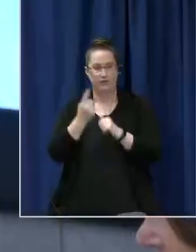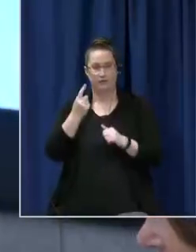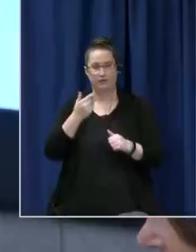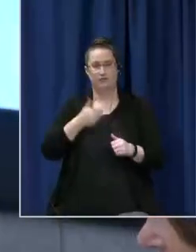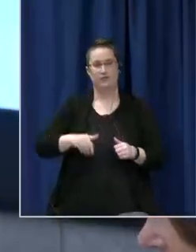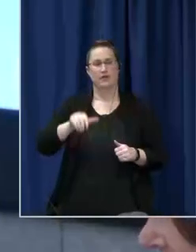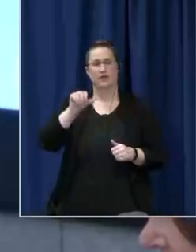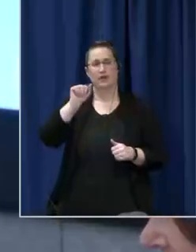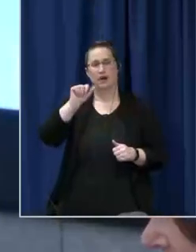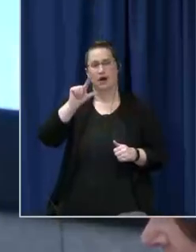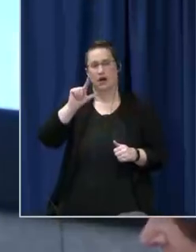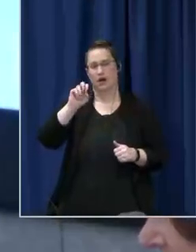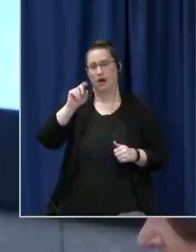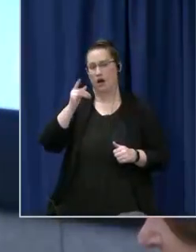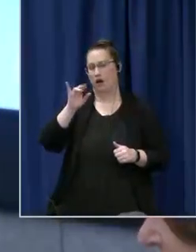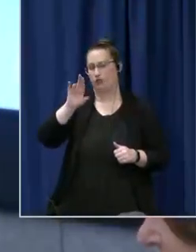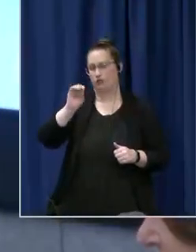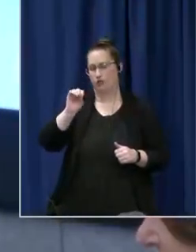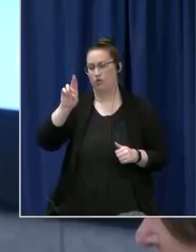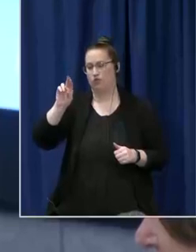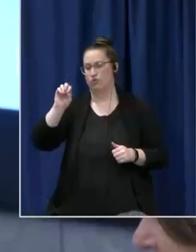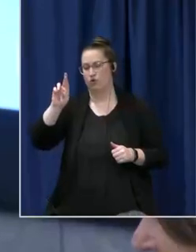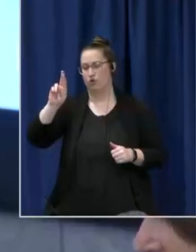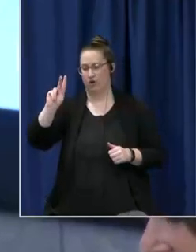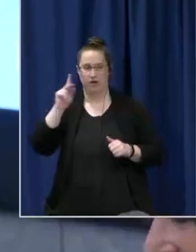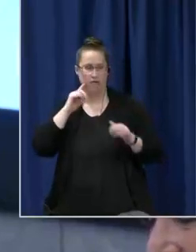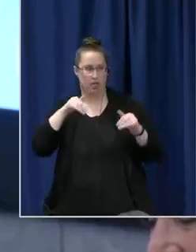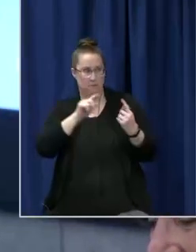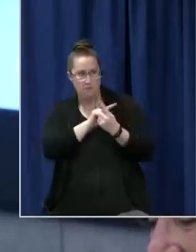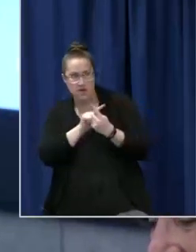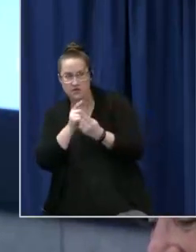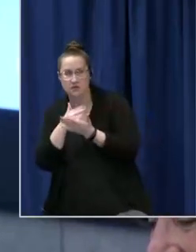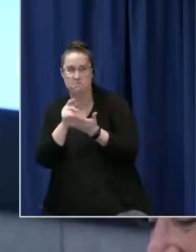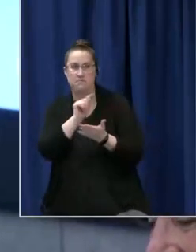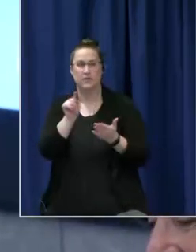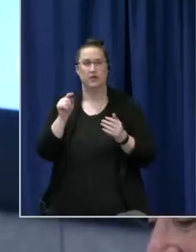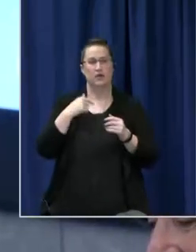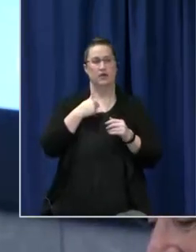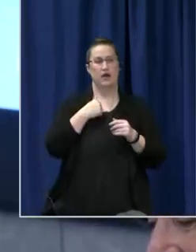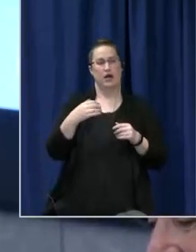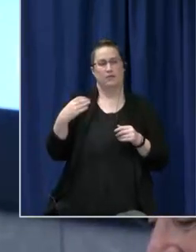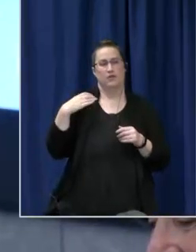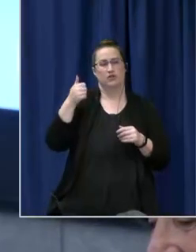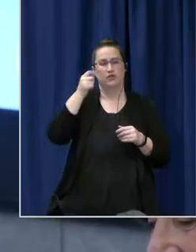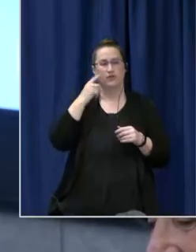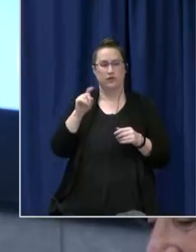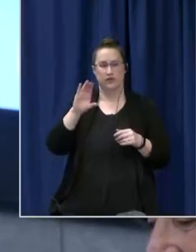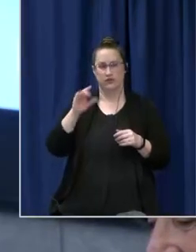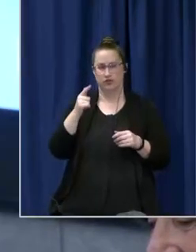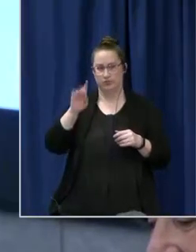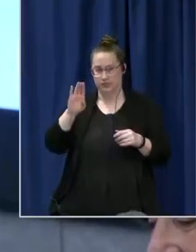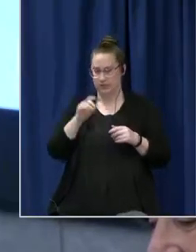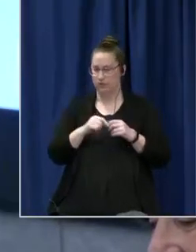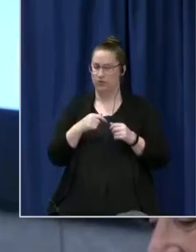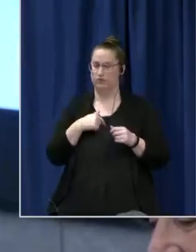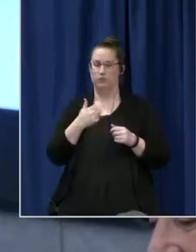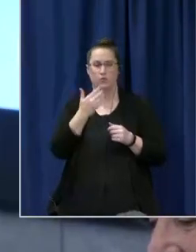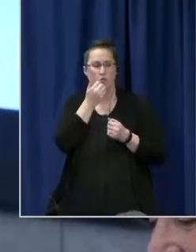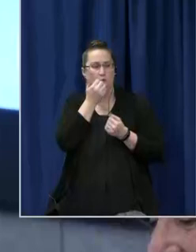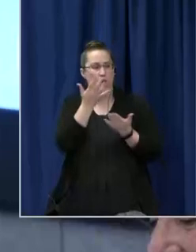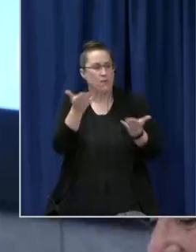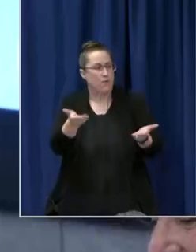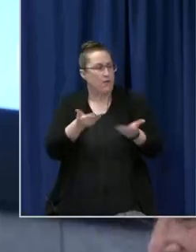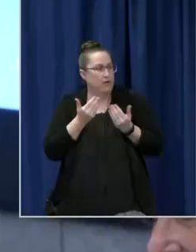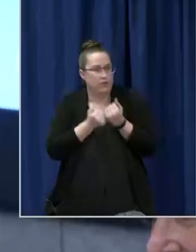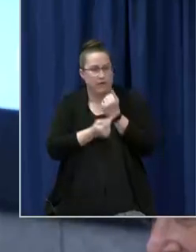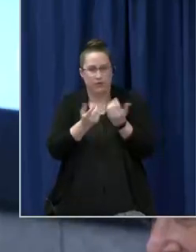Alejandro Rourke, for those of you that I haven't had a chance to meet yet. And I am the chief of the Consumer and Governmental Affairs Bureau. I want to extend a warm welcome to